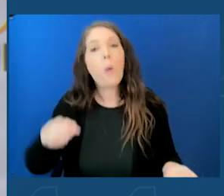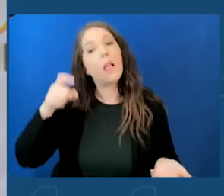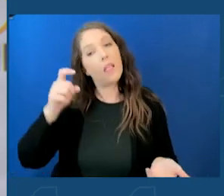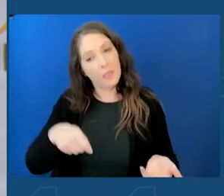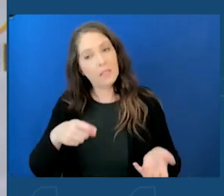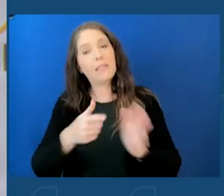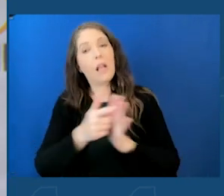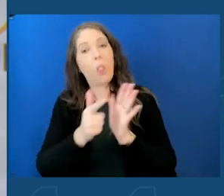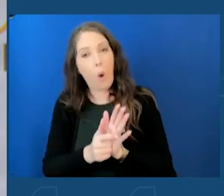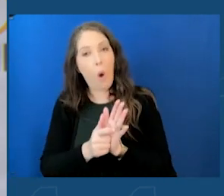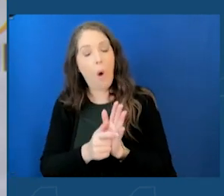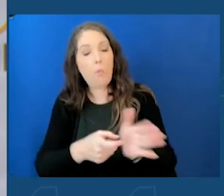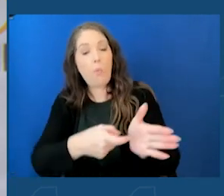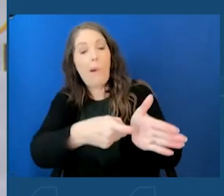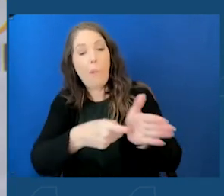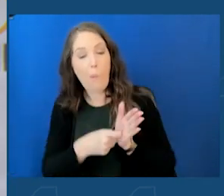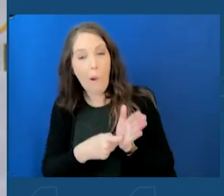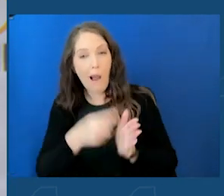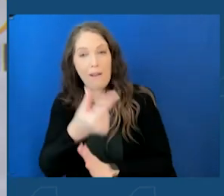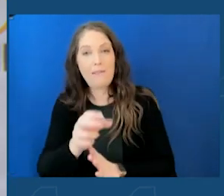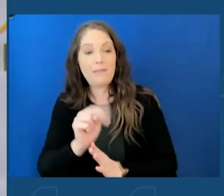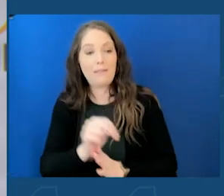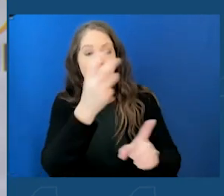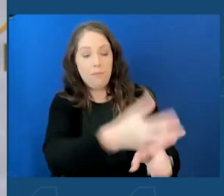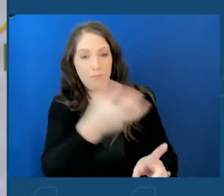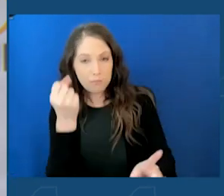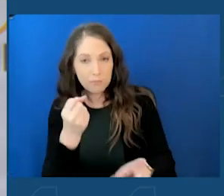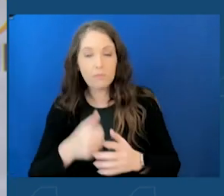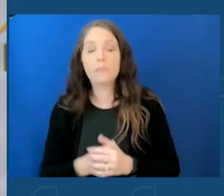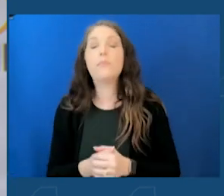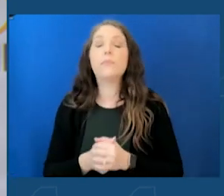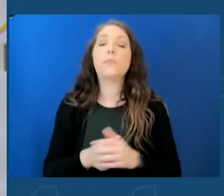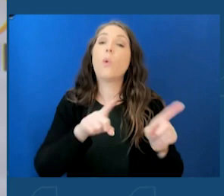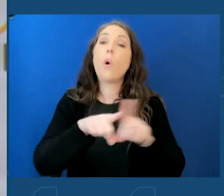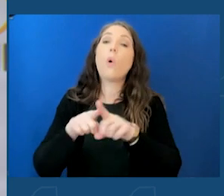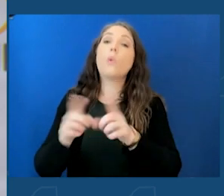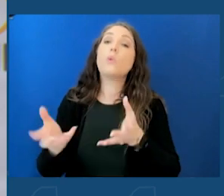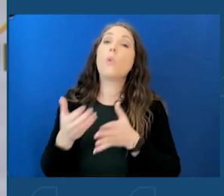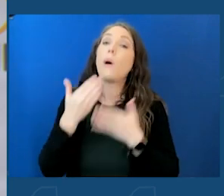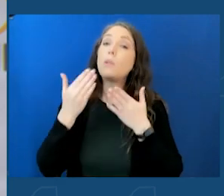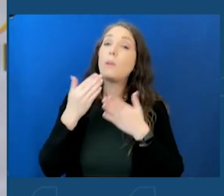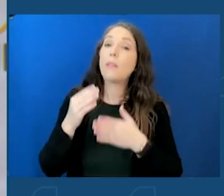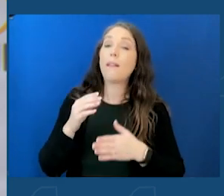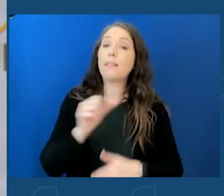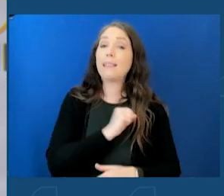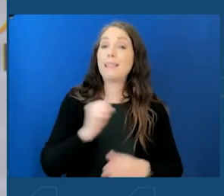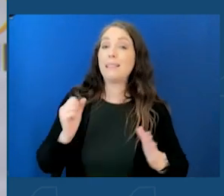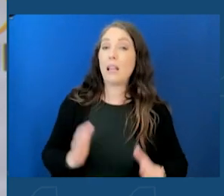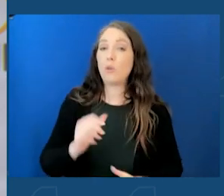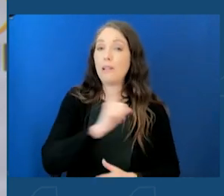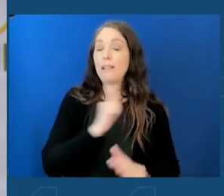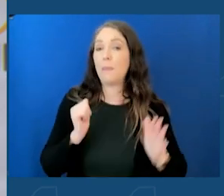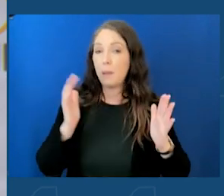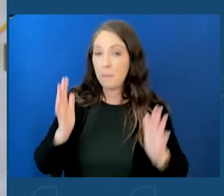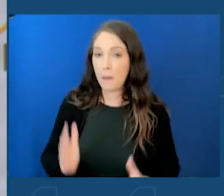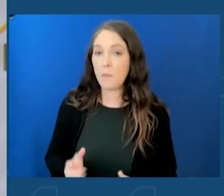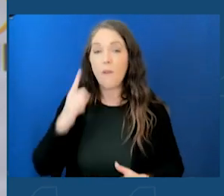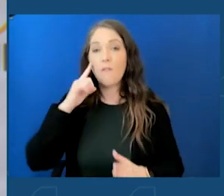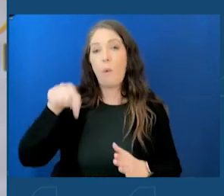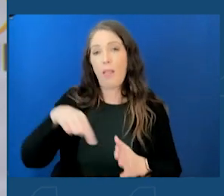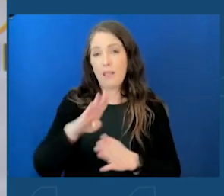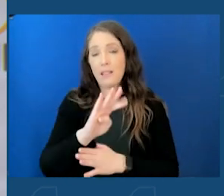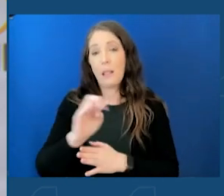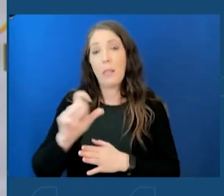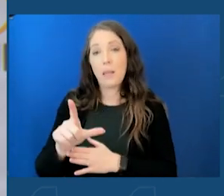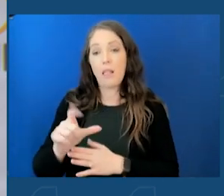to a protective order. And also, I want to thank Senator Mayer and Assemblymember Clark for our bill which protects victims of